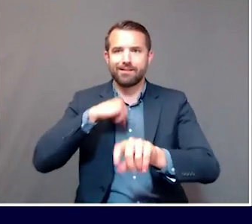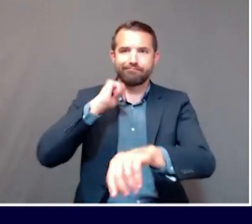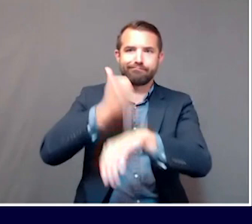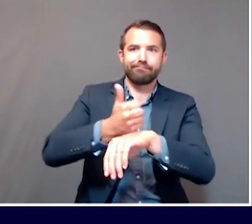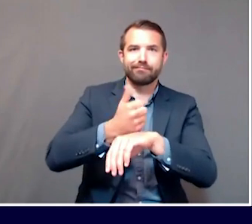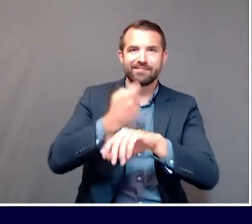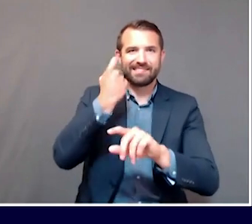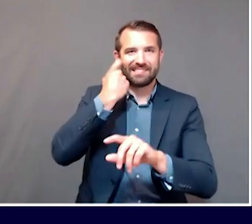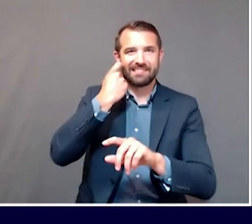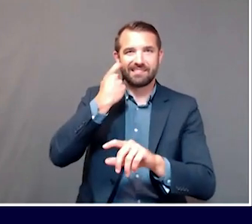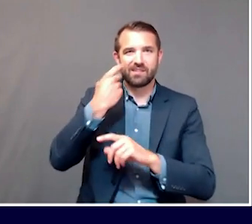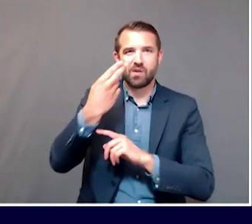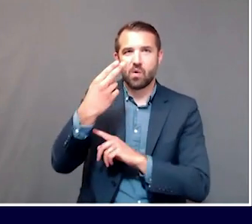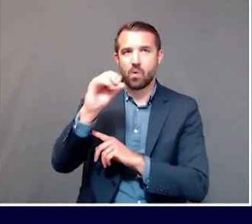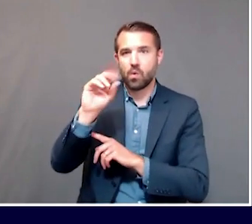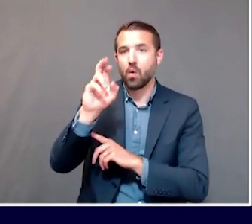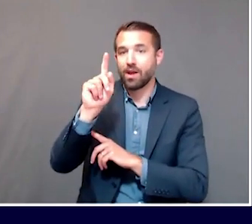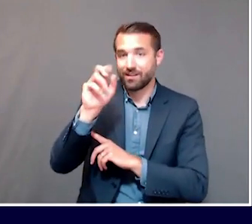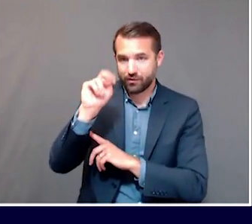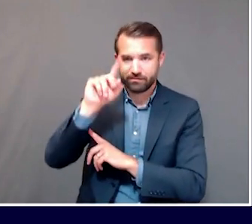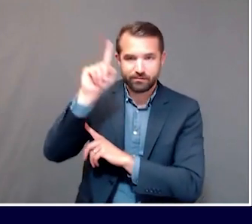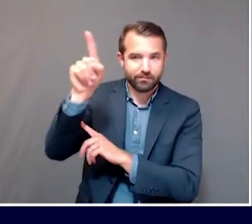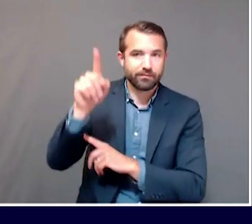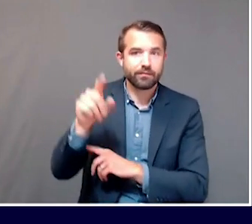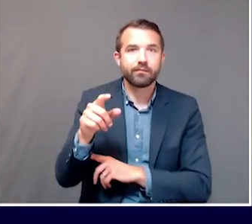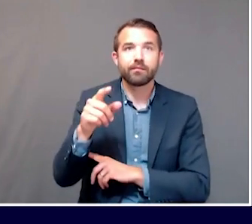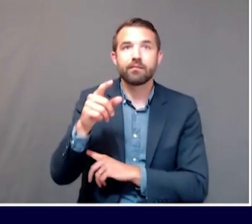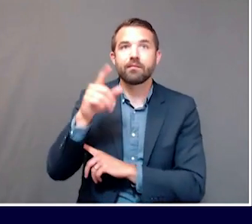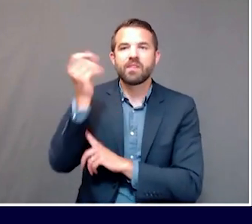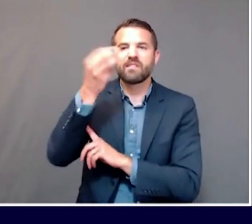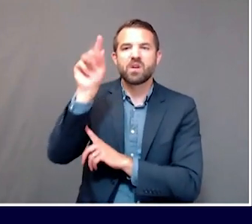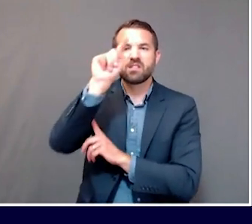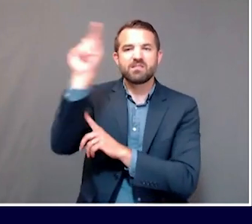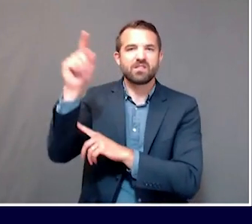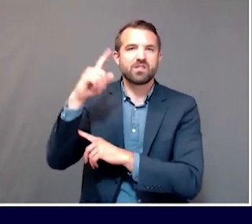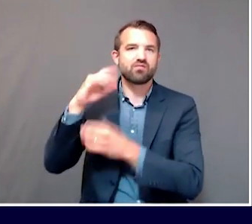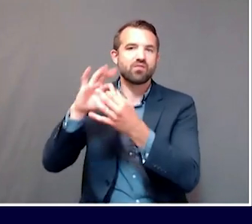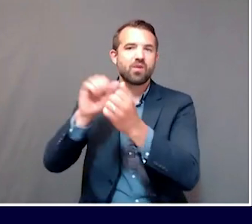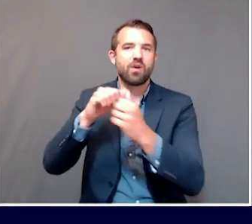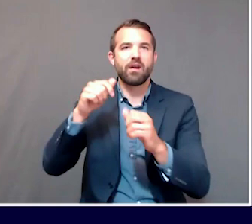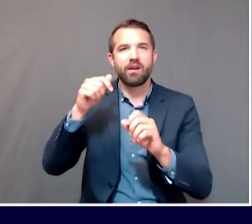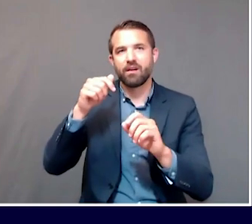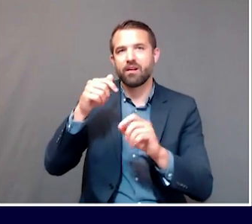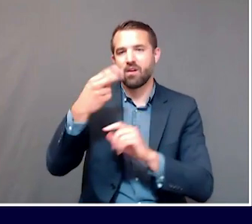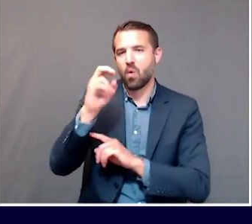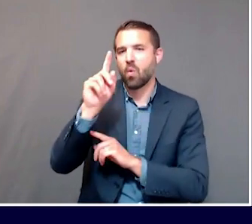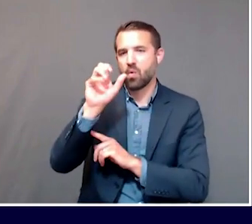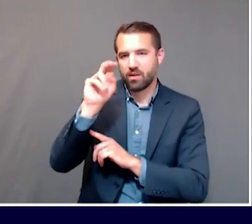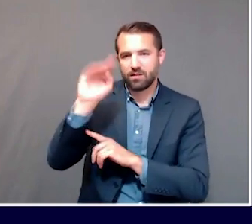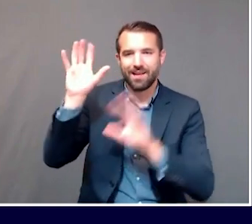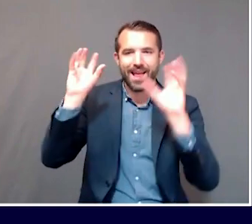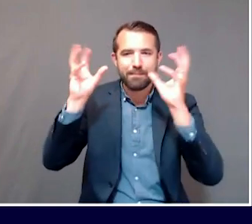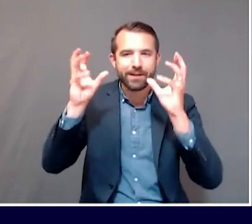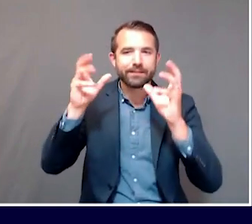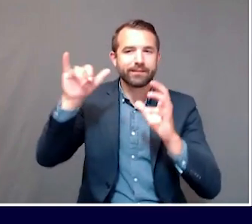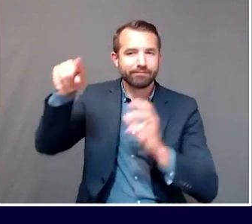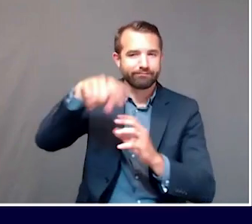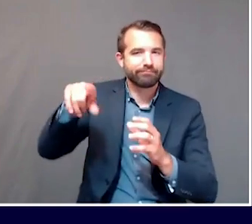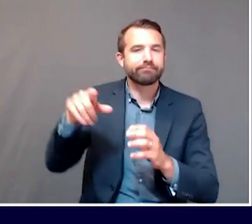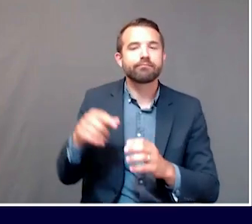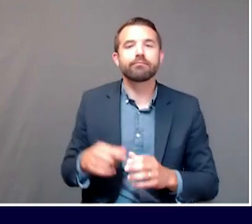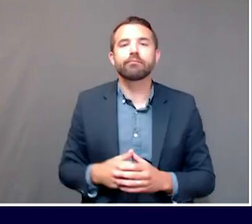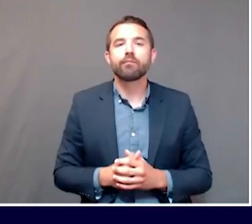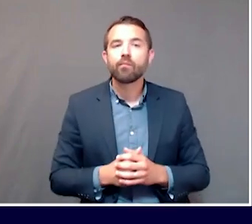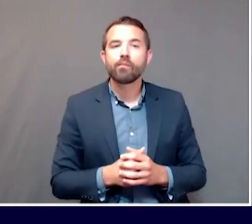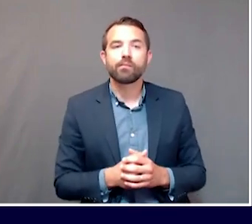area after a number of individuals associated with the Houlton ambulance service tested positive. I'm pleased to report that over